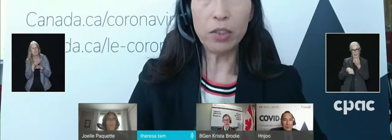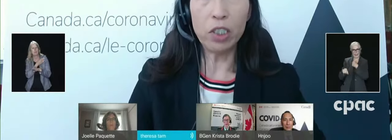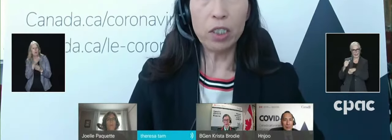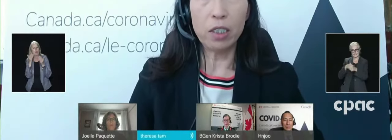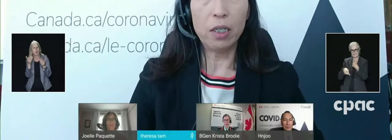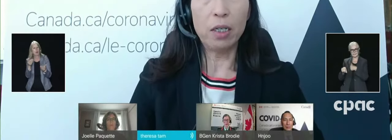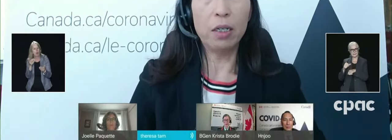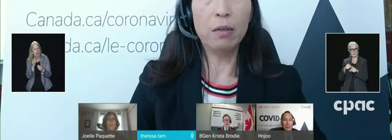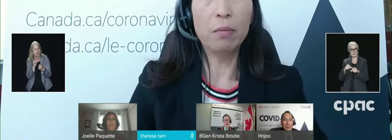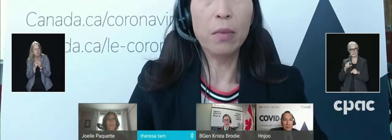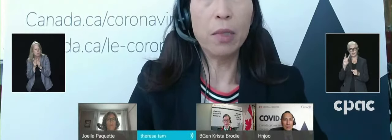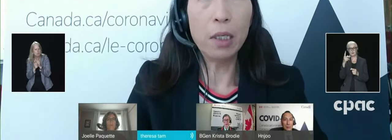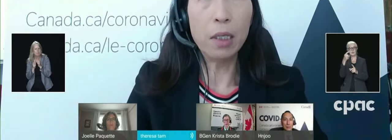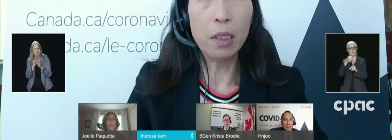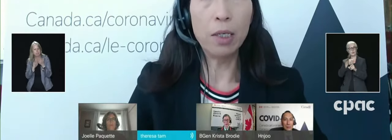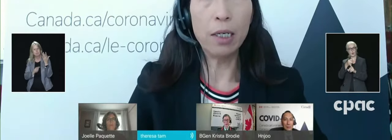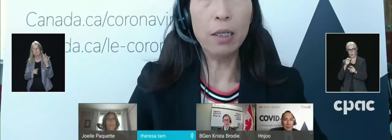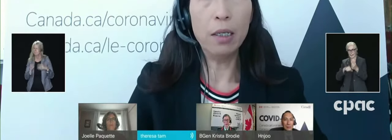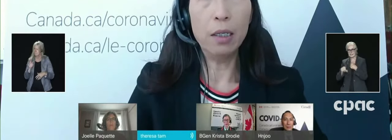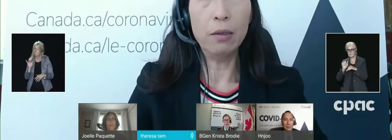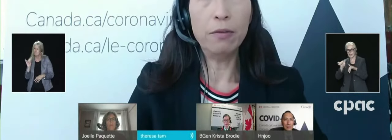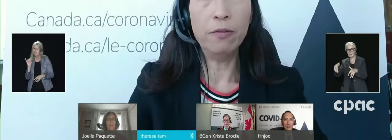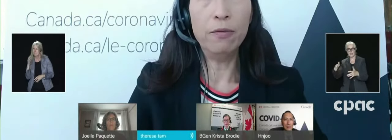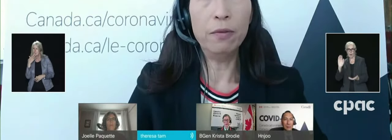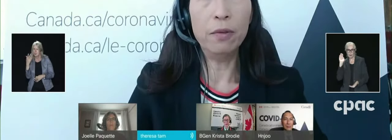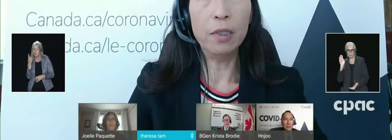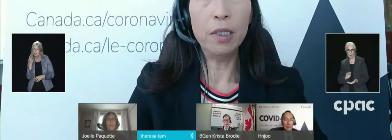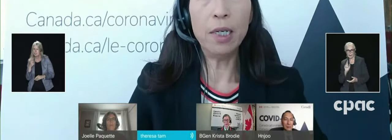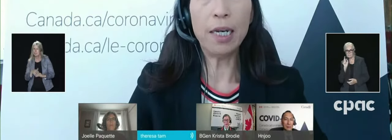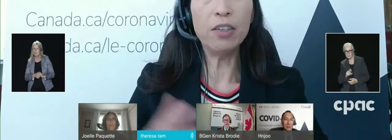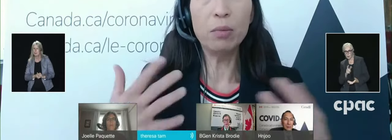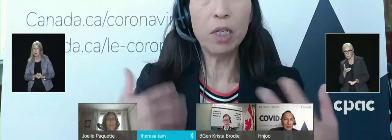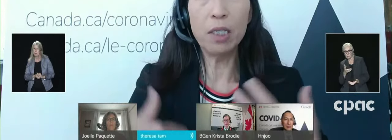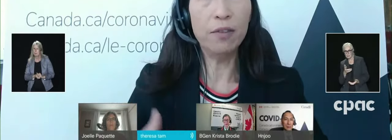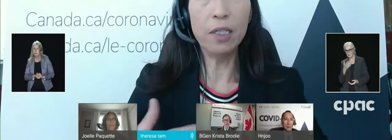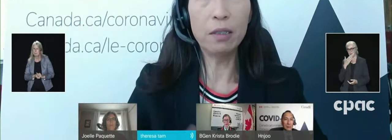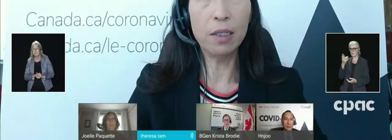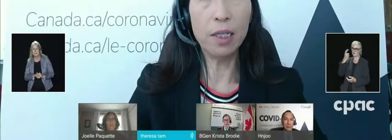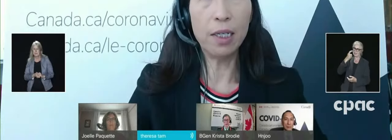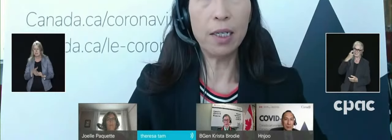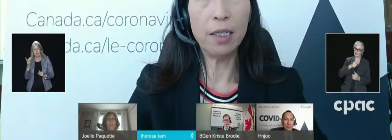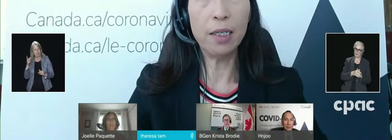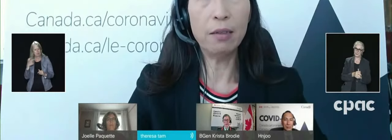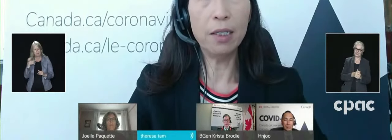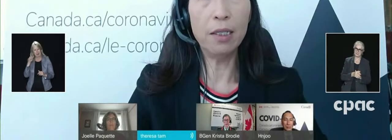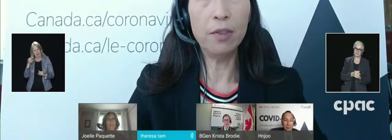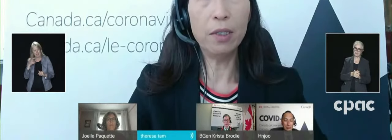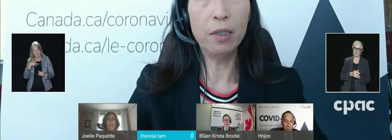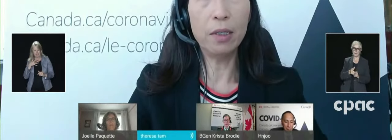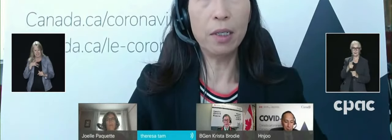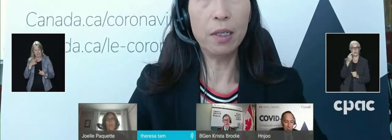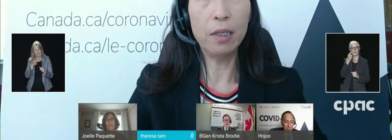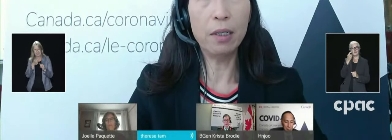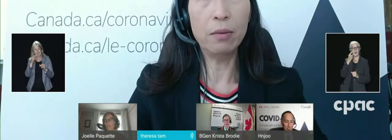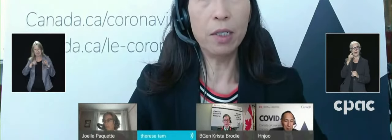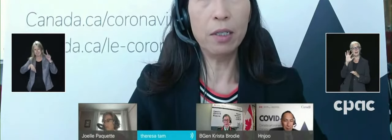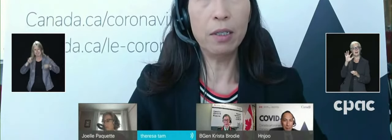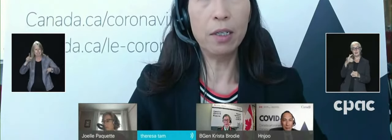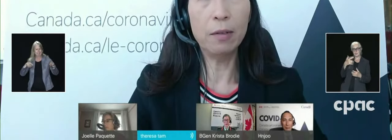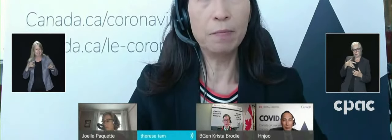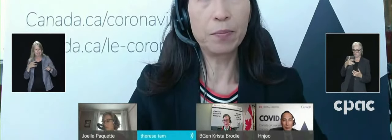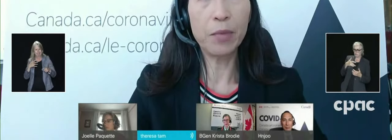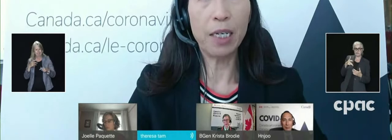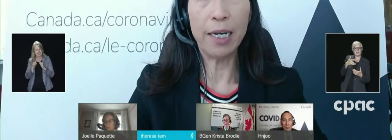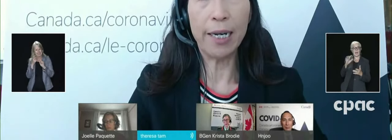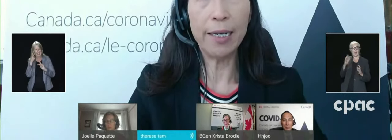That's a good question. I think see how your body feels. And I know even